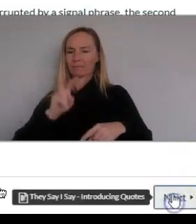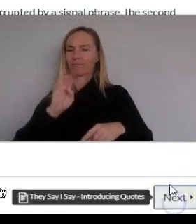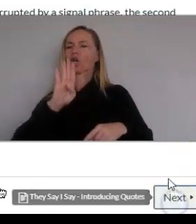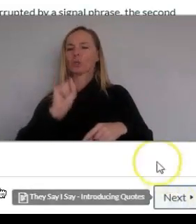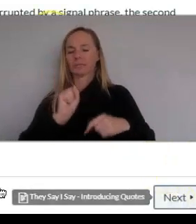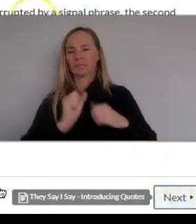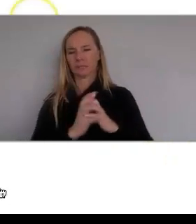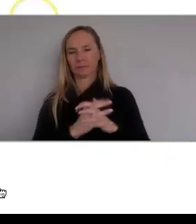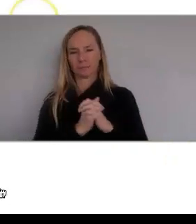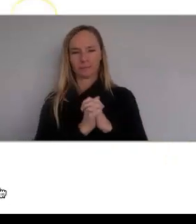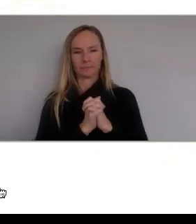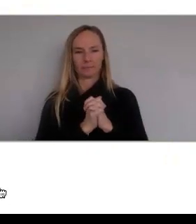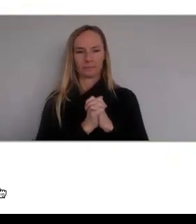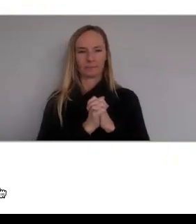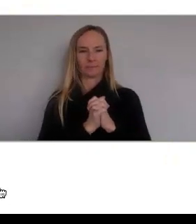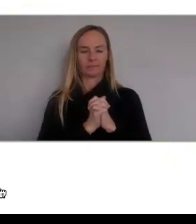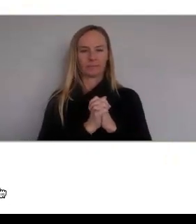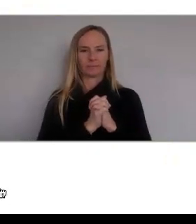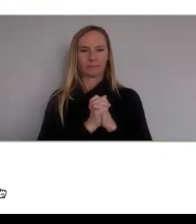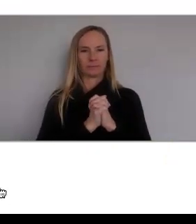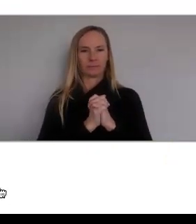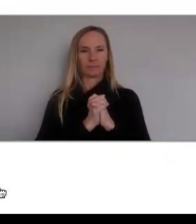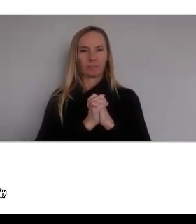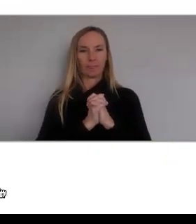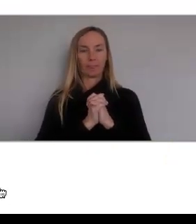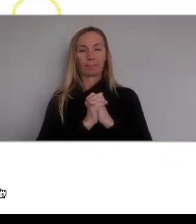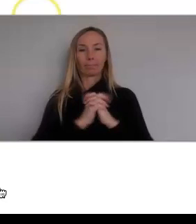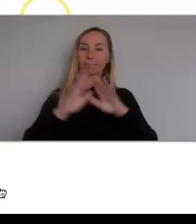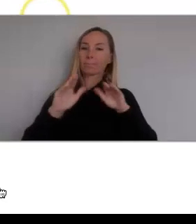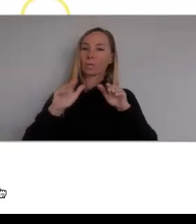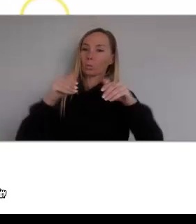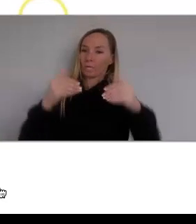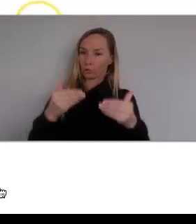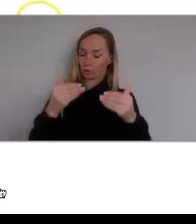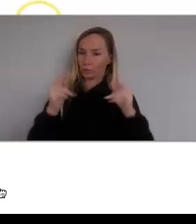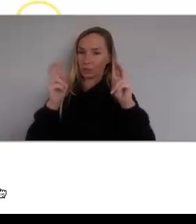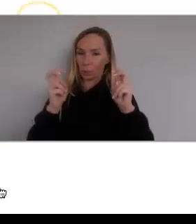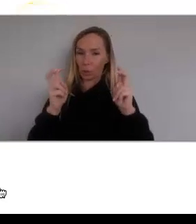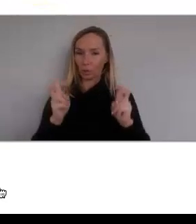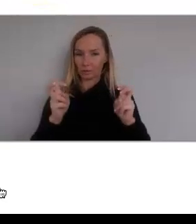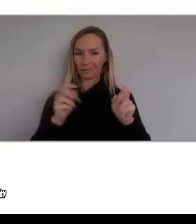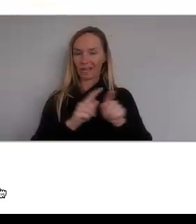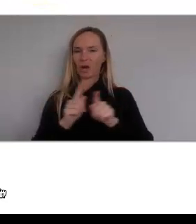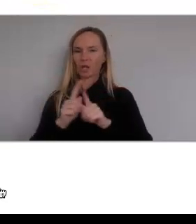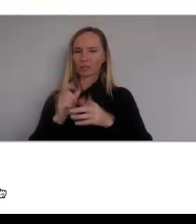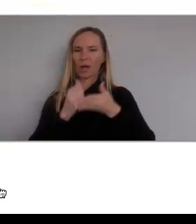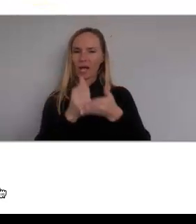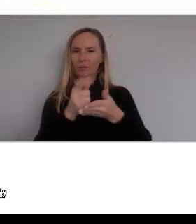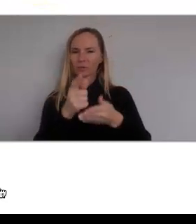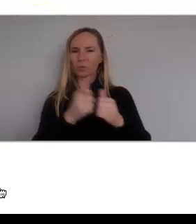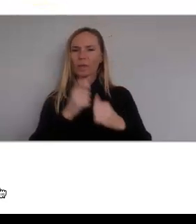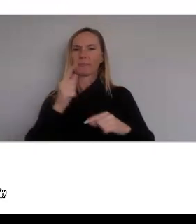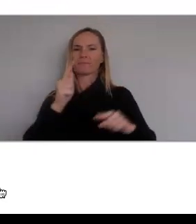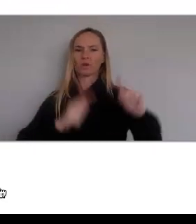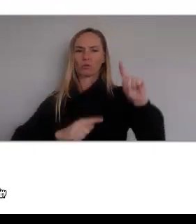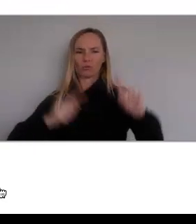see what's next. Introducing quotes. This also helps you with a